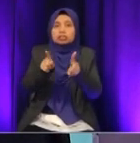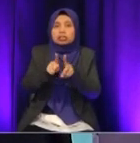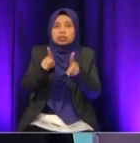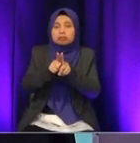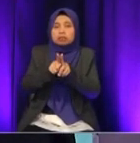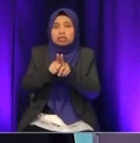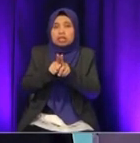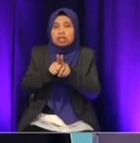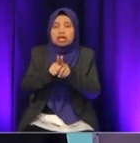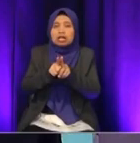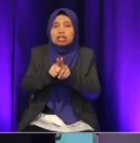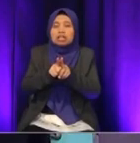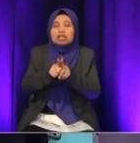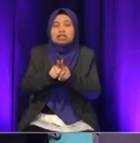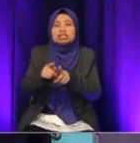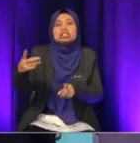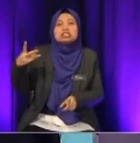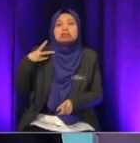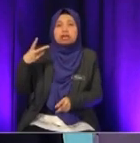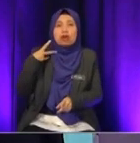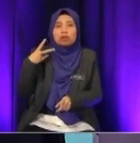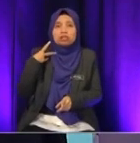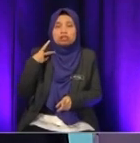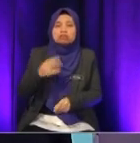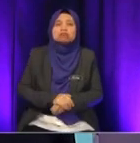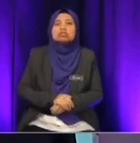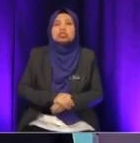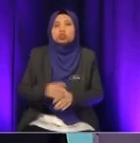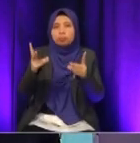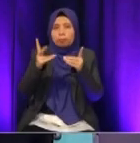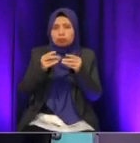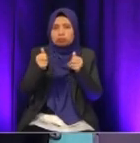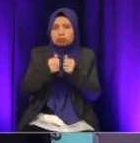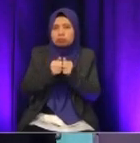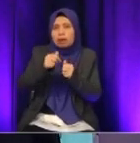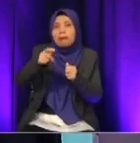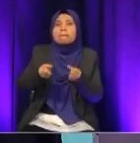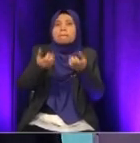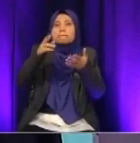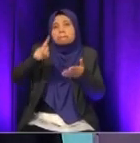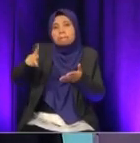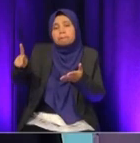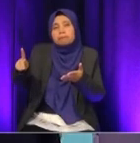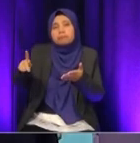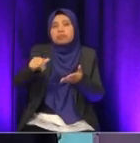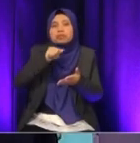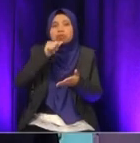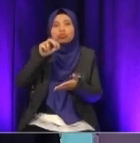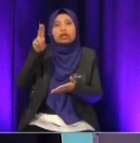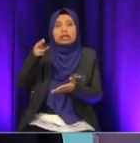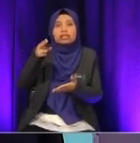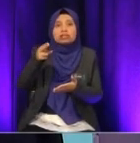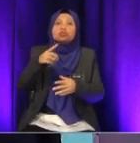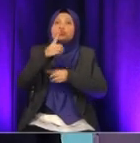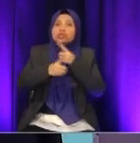maybe to get new friendship mm-hmm. or maybe bond with new people. So that's how they can just explore the new